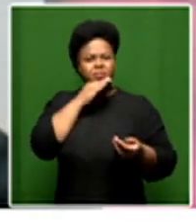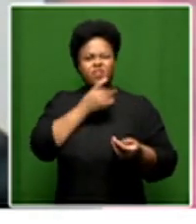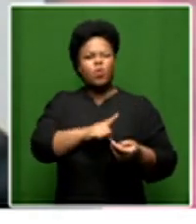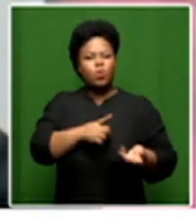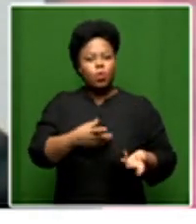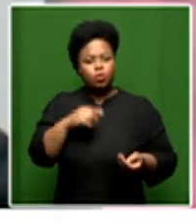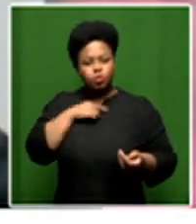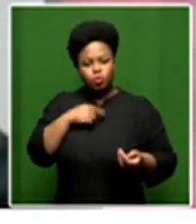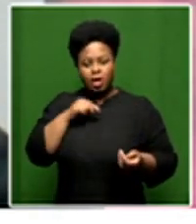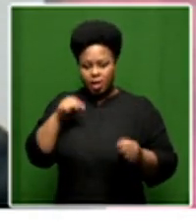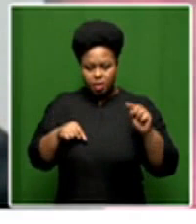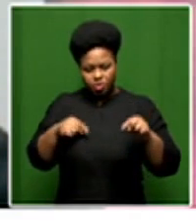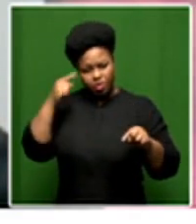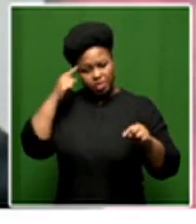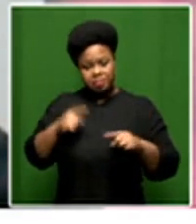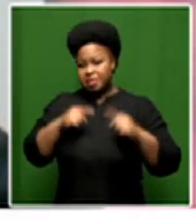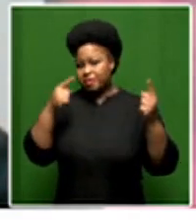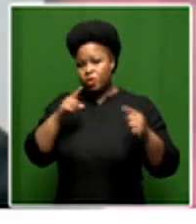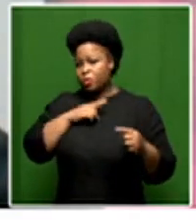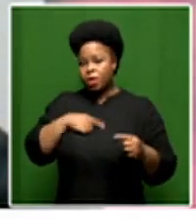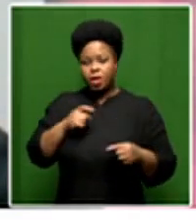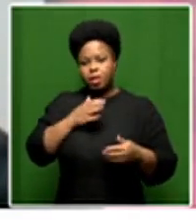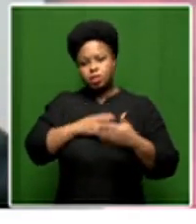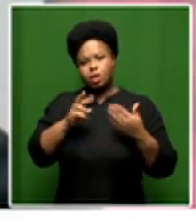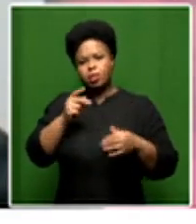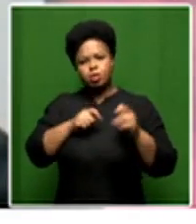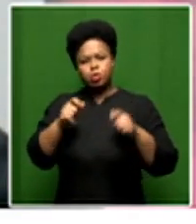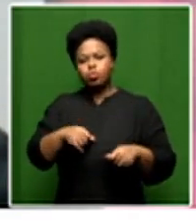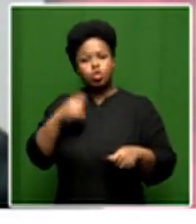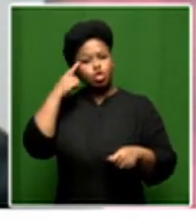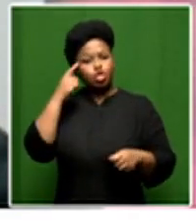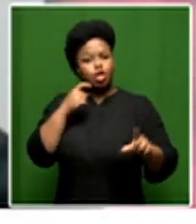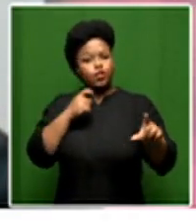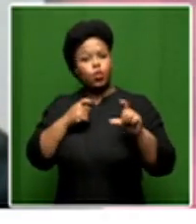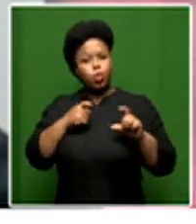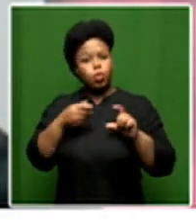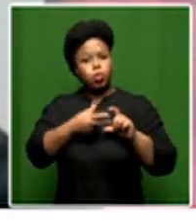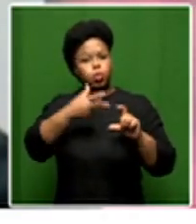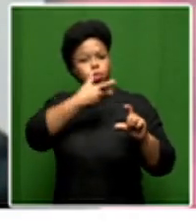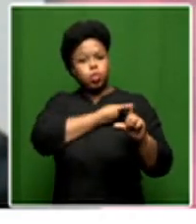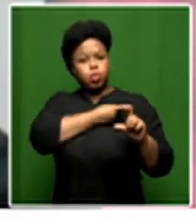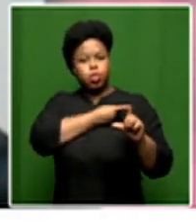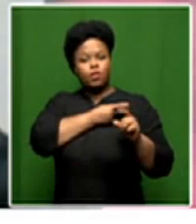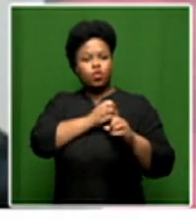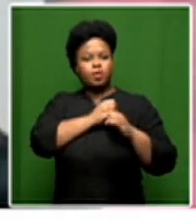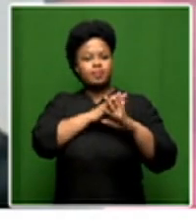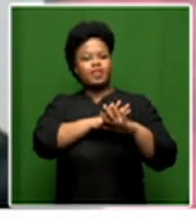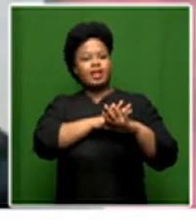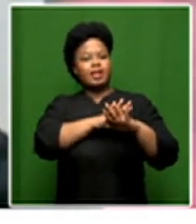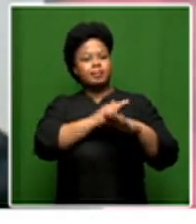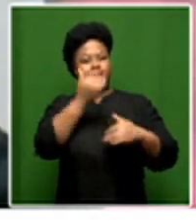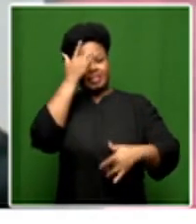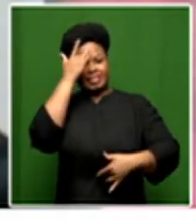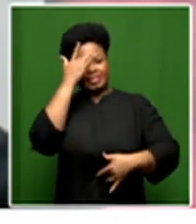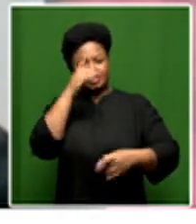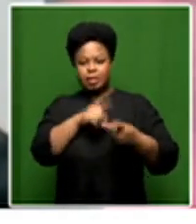two levels of thinking, because others, they think that the vaccine is meant to prevent them from infection, others, they think that is